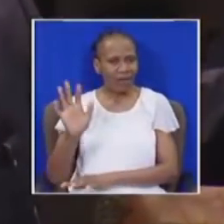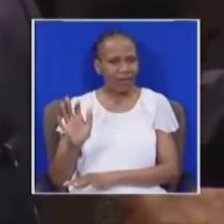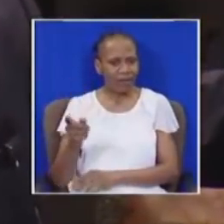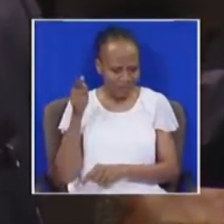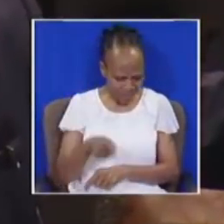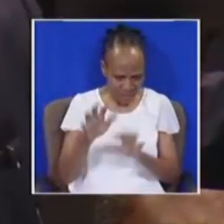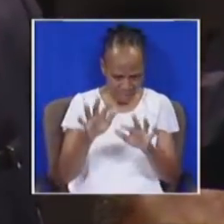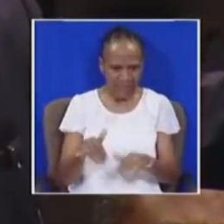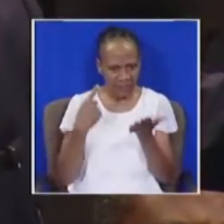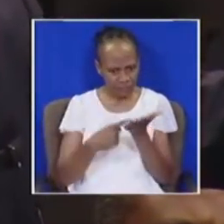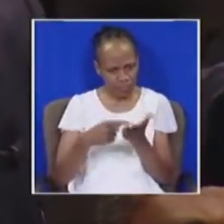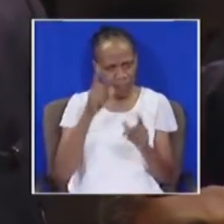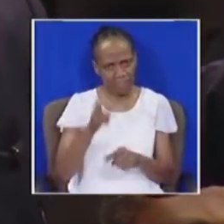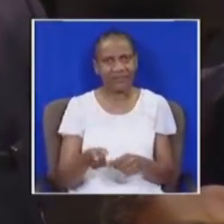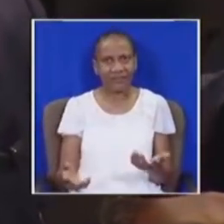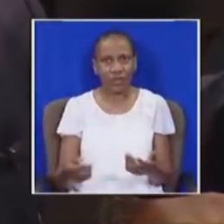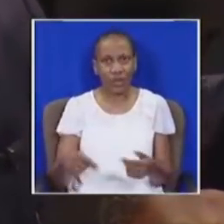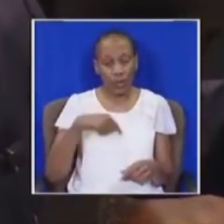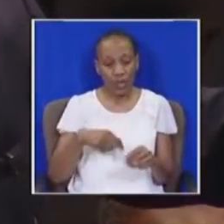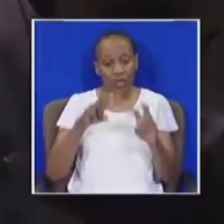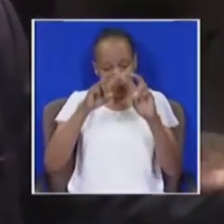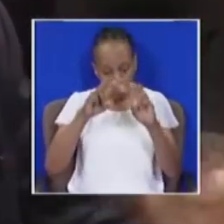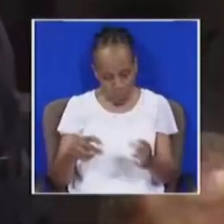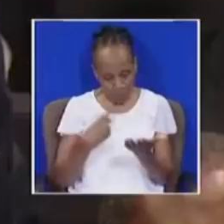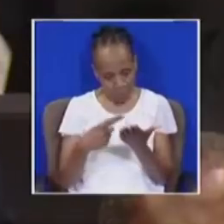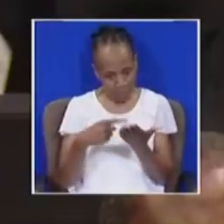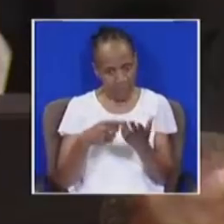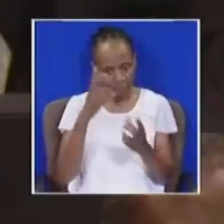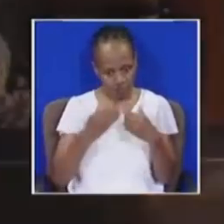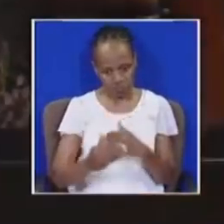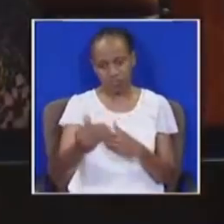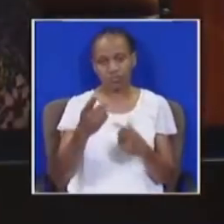he's got a different view. We are going to expose serious things here. Thank you.